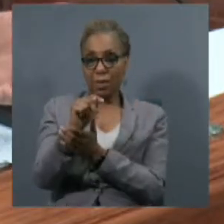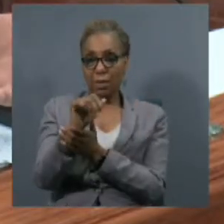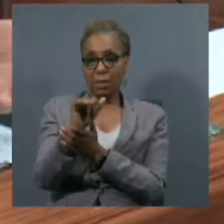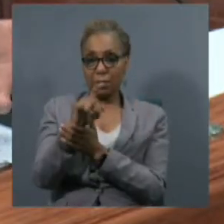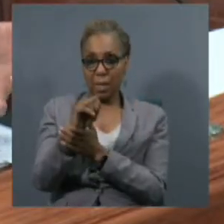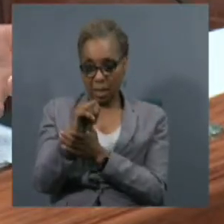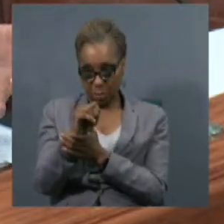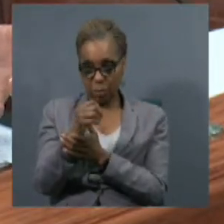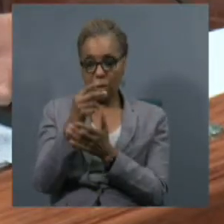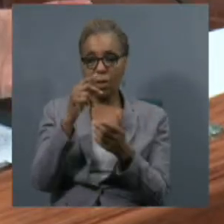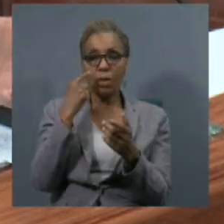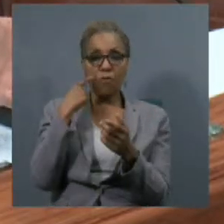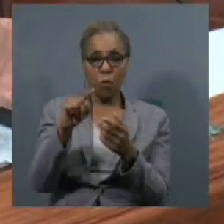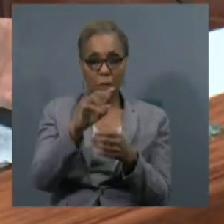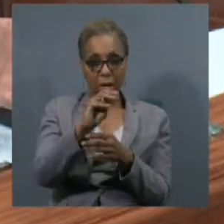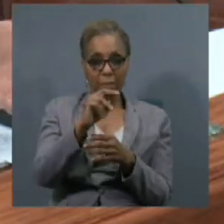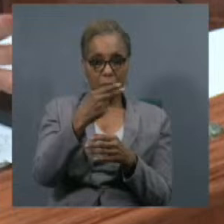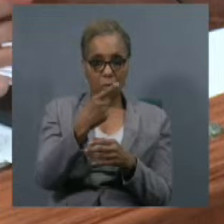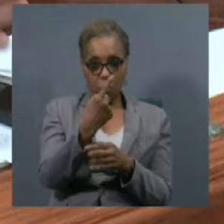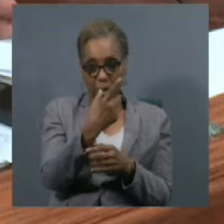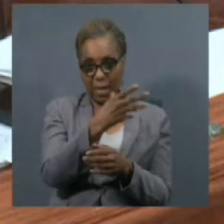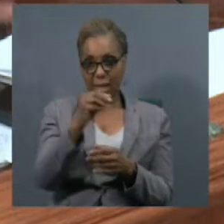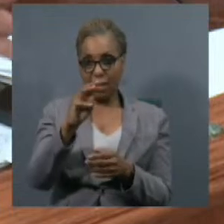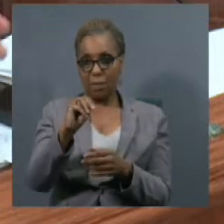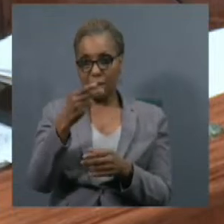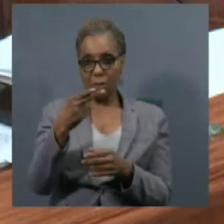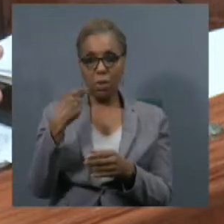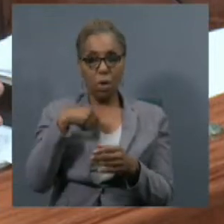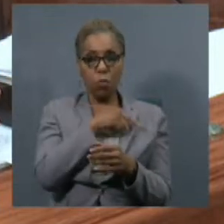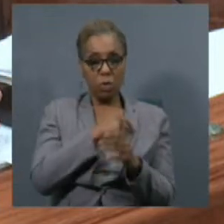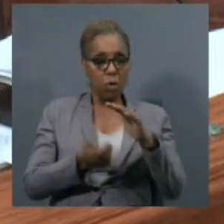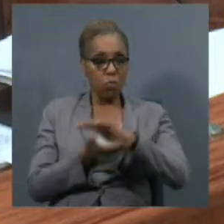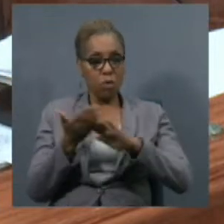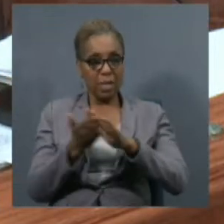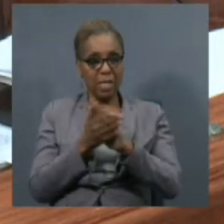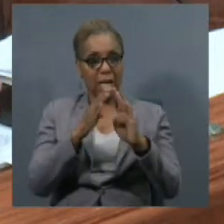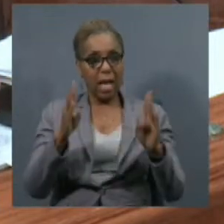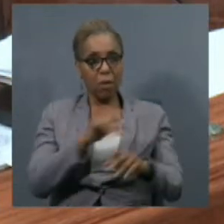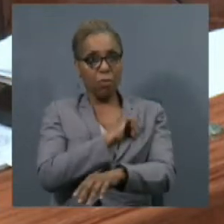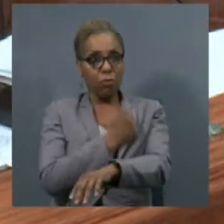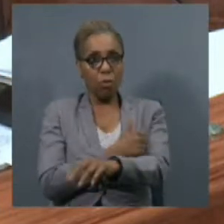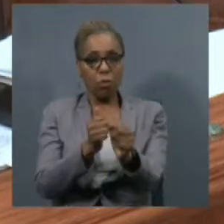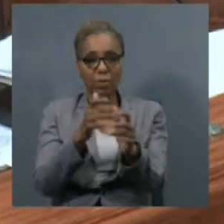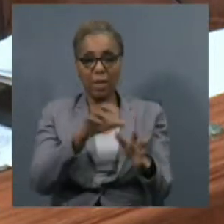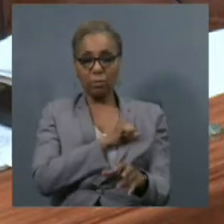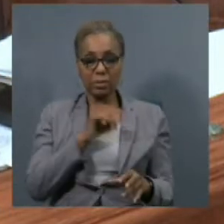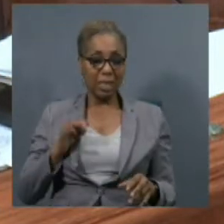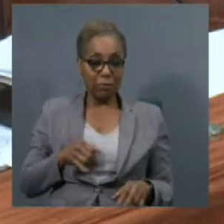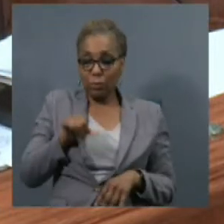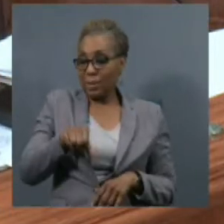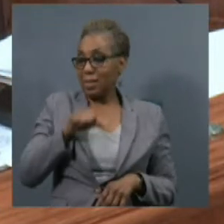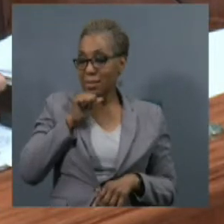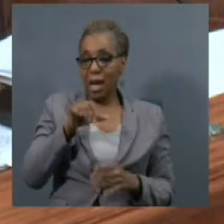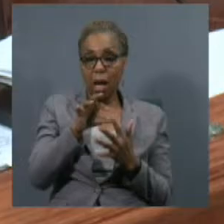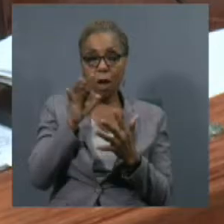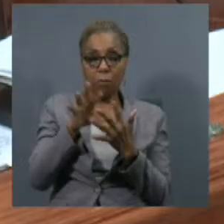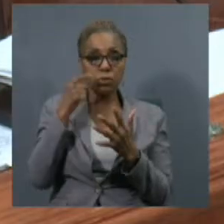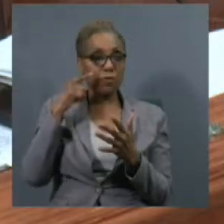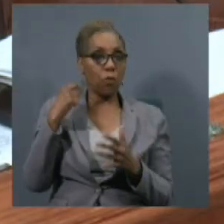running a housing authority with absolutely no staff. So that really isn't an option for us.